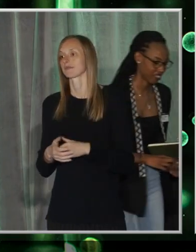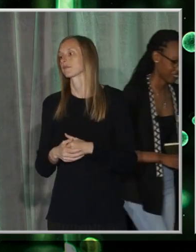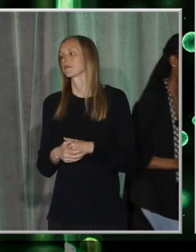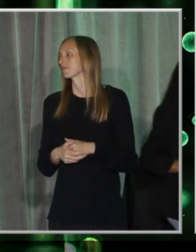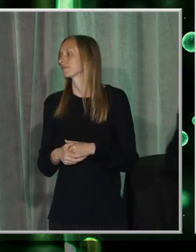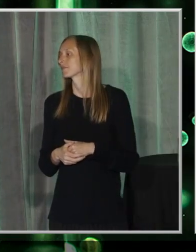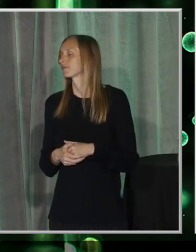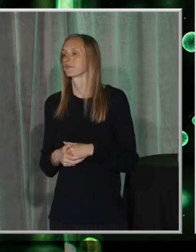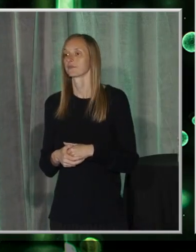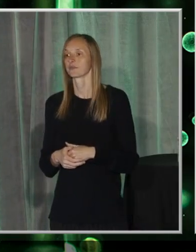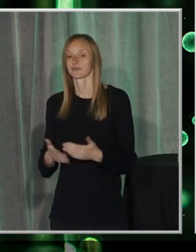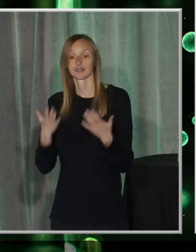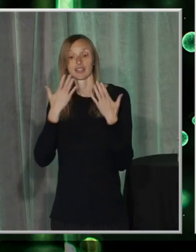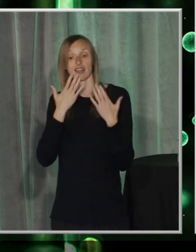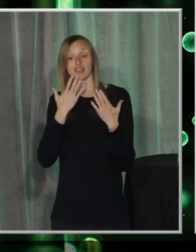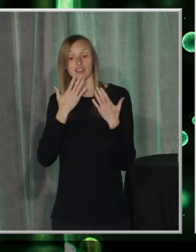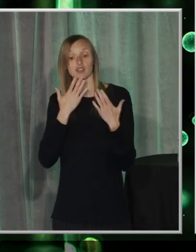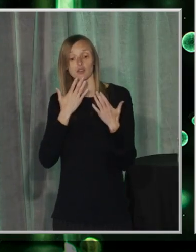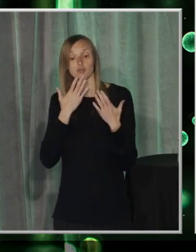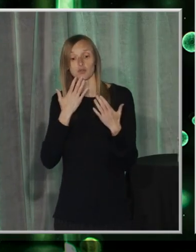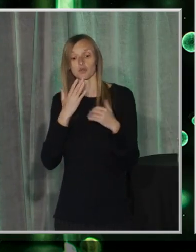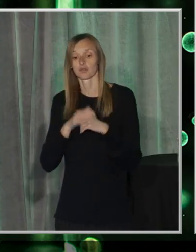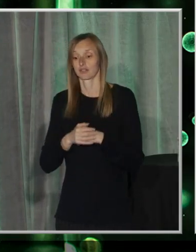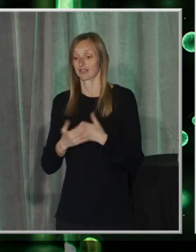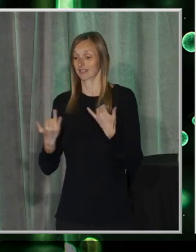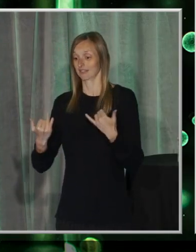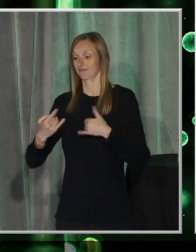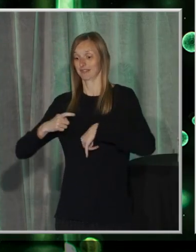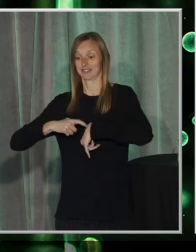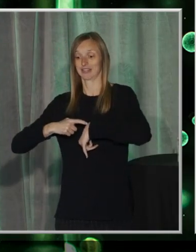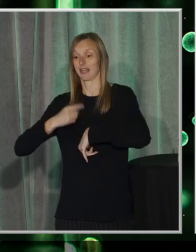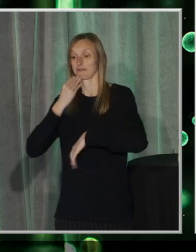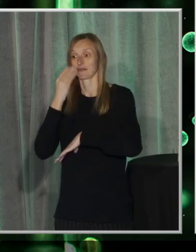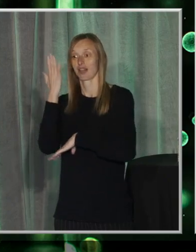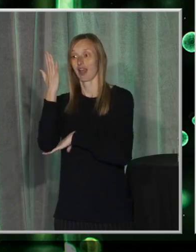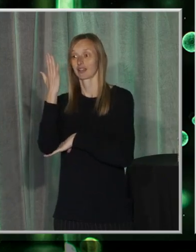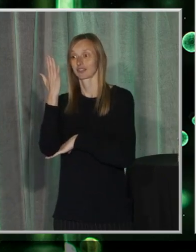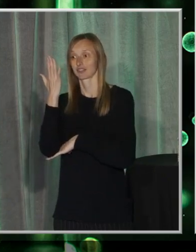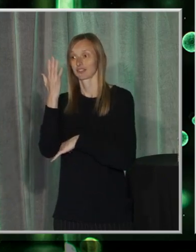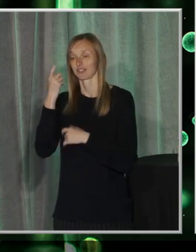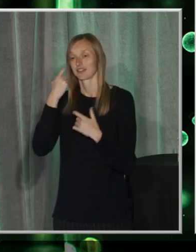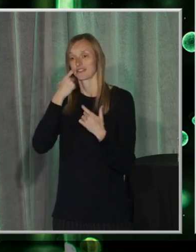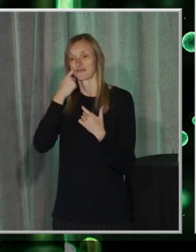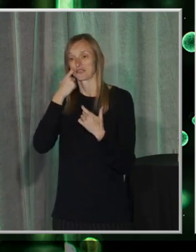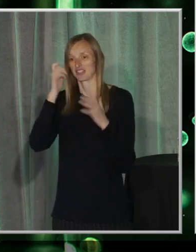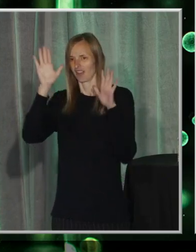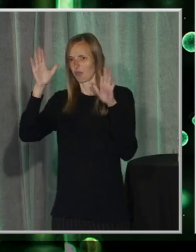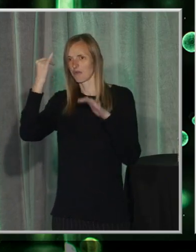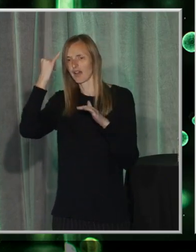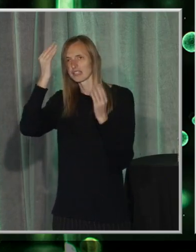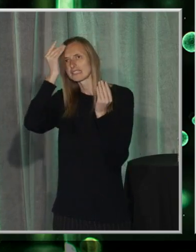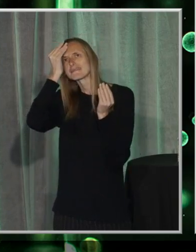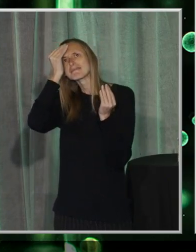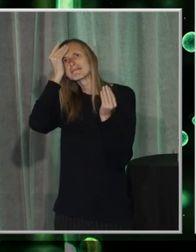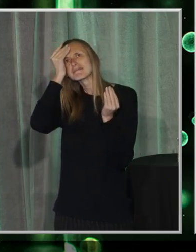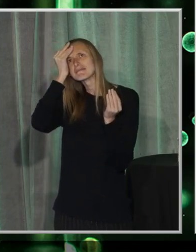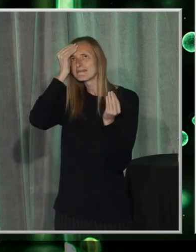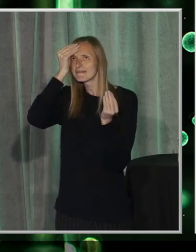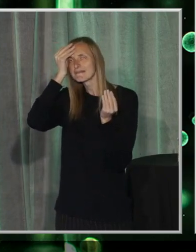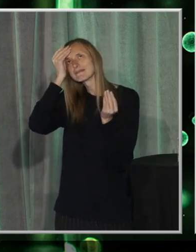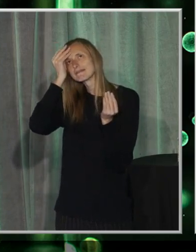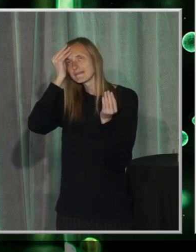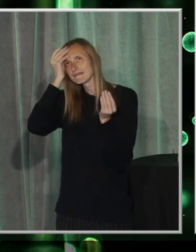Yes, thank you so much. Okay, it's lunchtime. Time to digest all these amazing ideas that we've heard